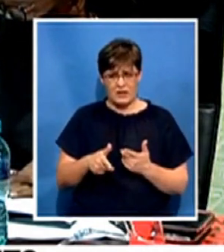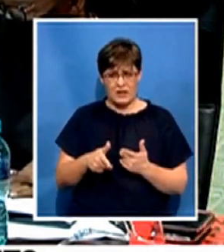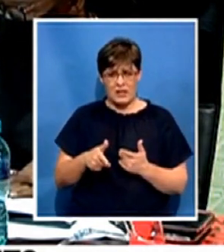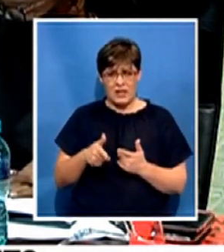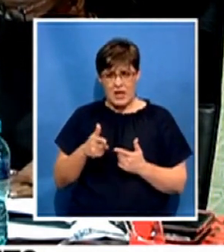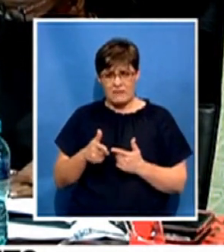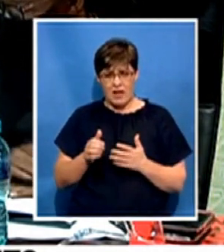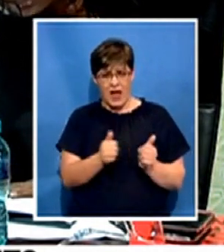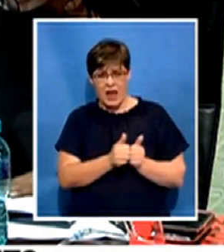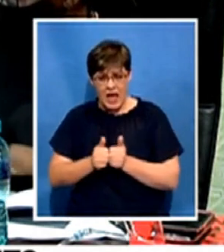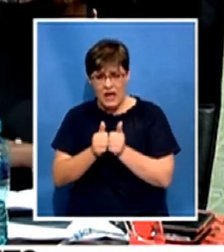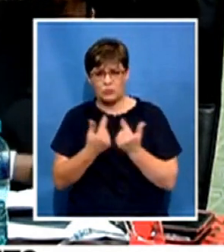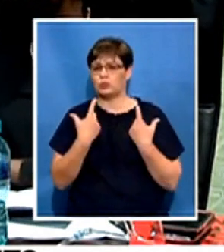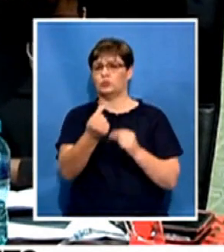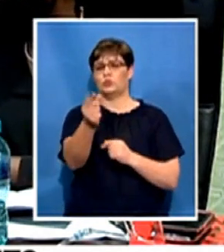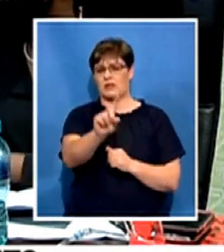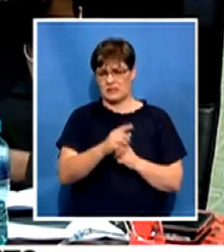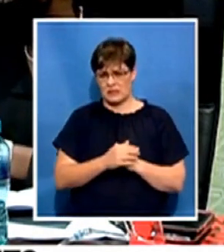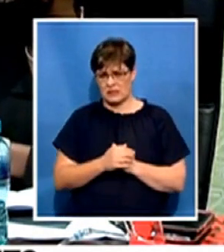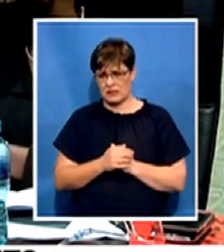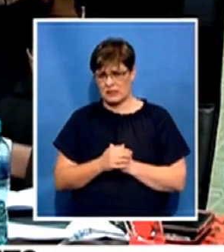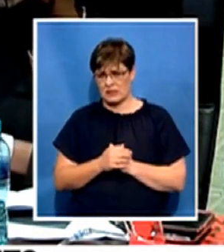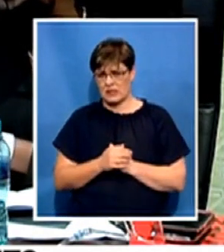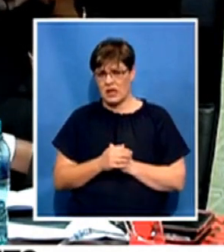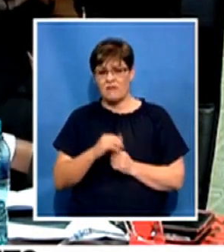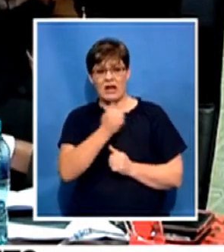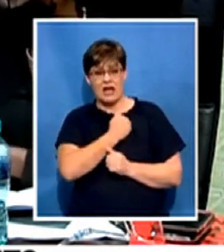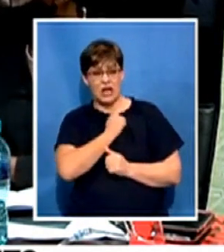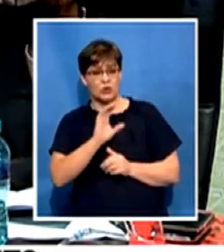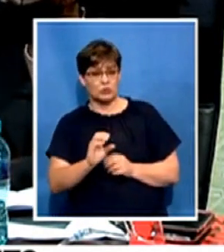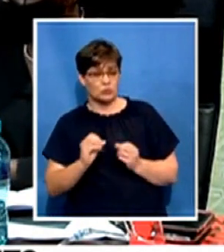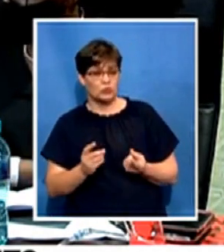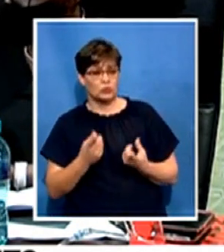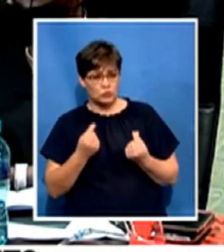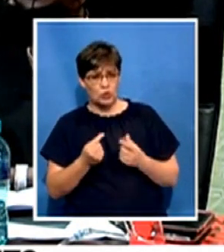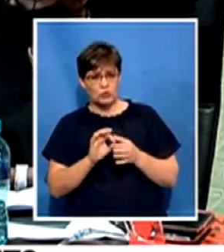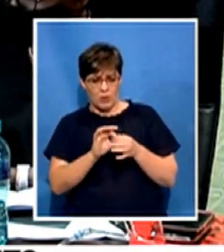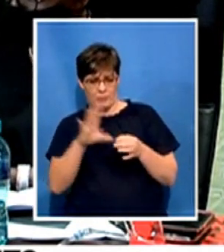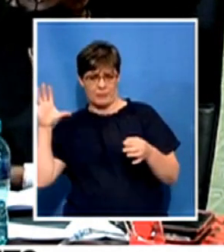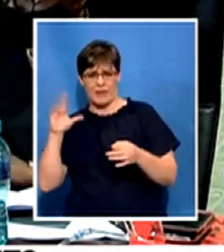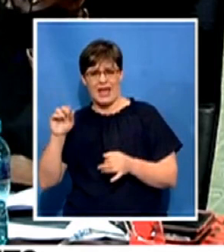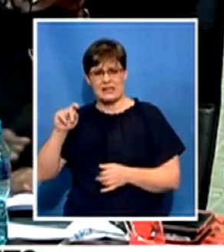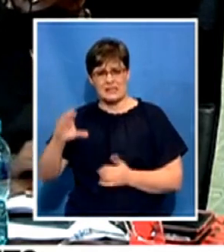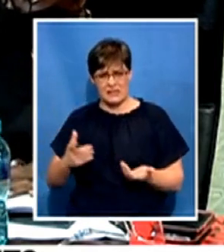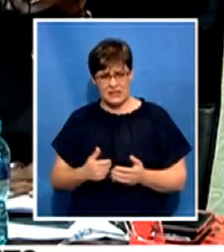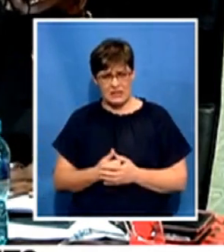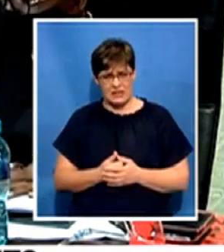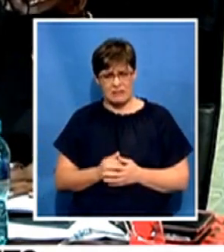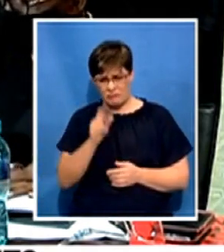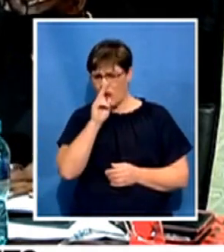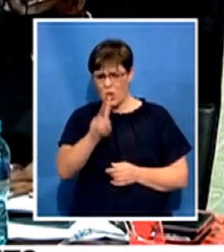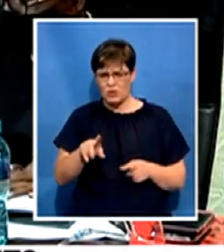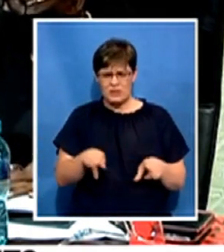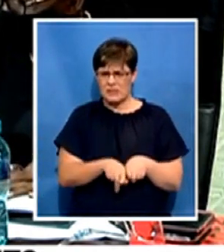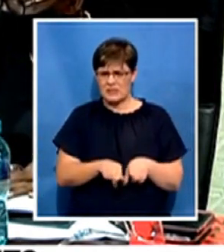What steps is Cosatu going to take to break away from the ANC? And so, because it seems like it's a threat, but like it doesn't